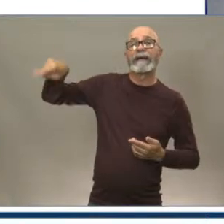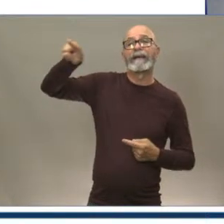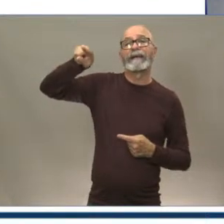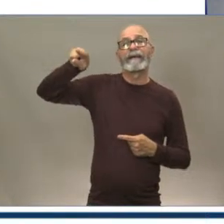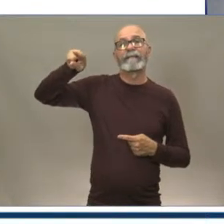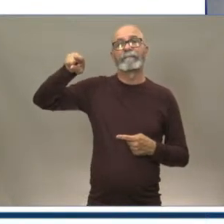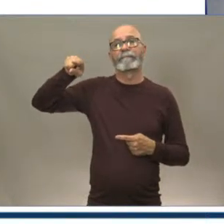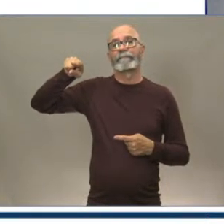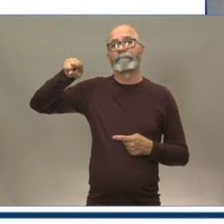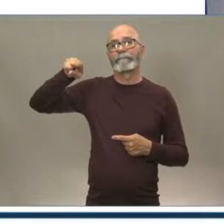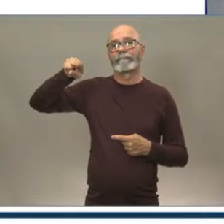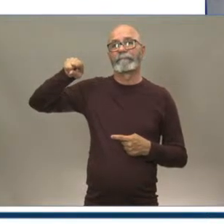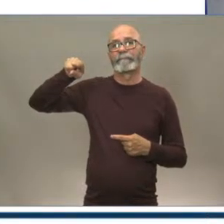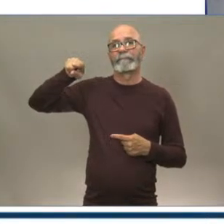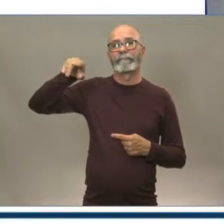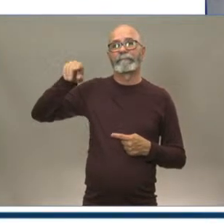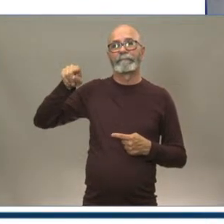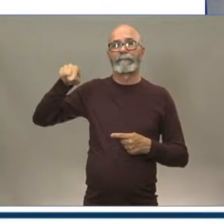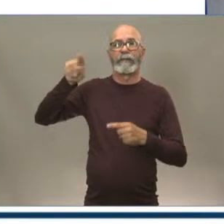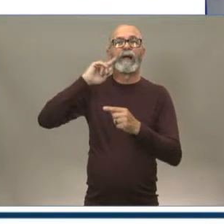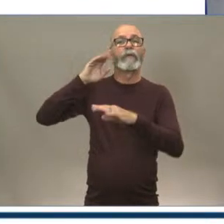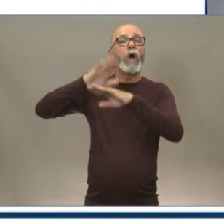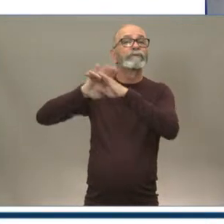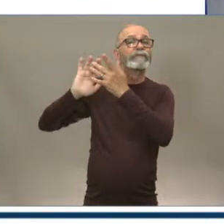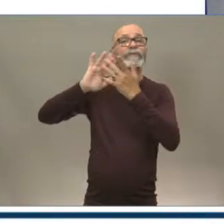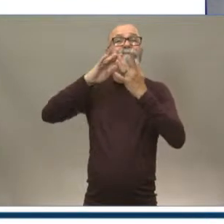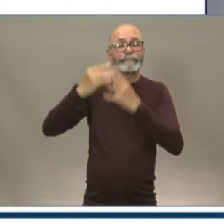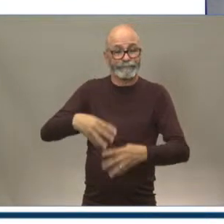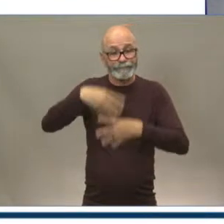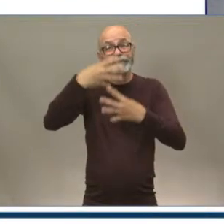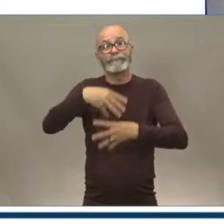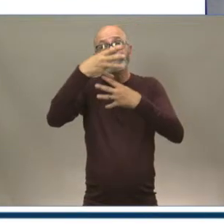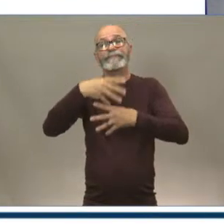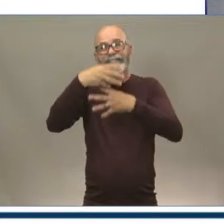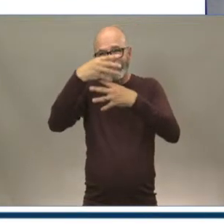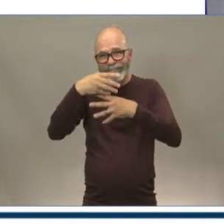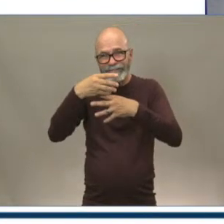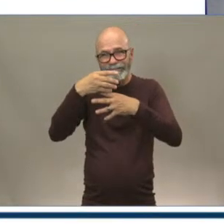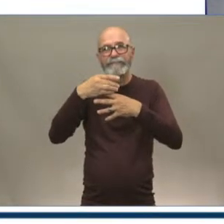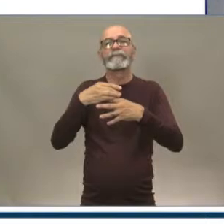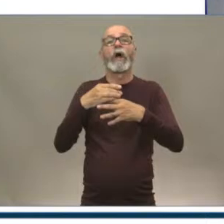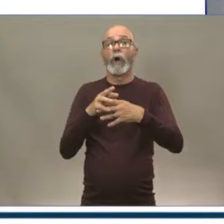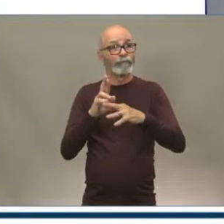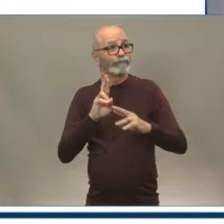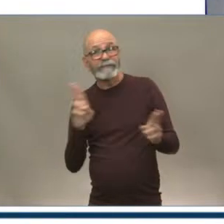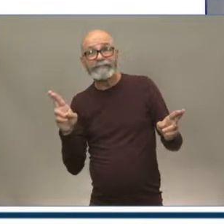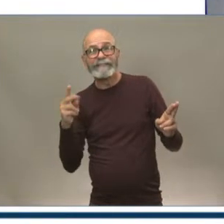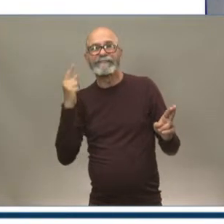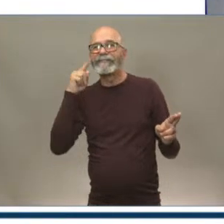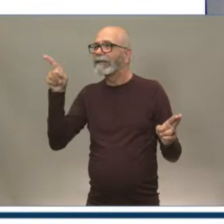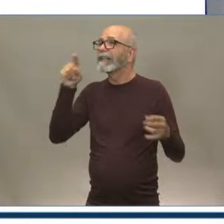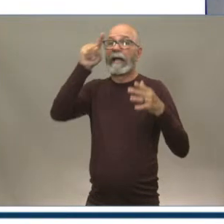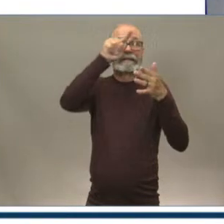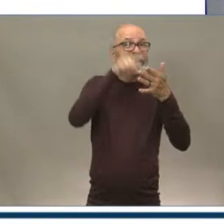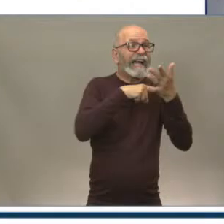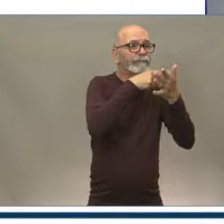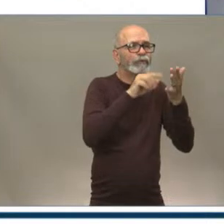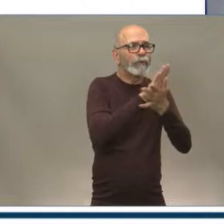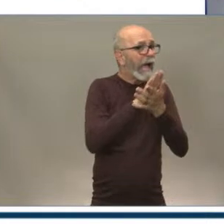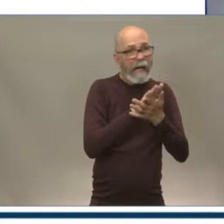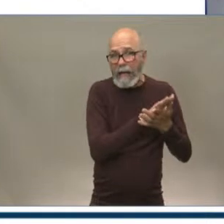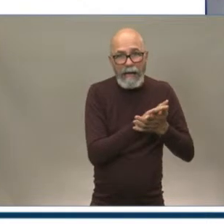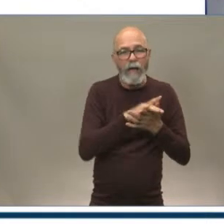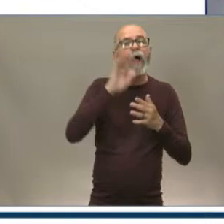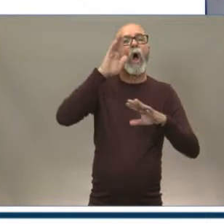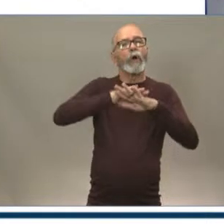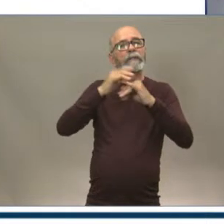booking tools that were in place, ready to go as soon as we canceled schools, and I'm hearing a lot of